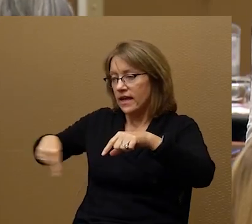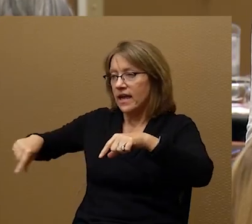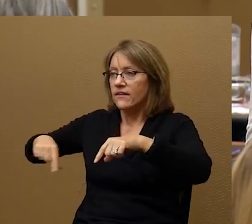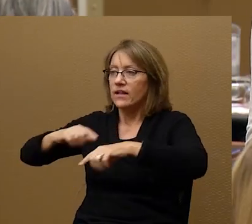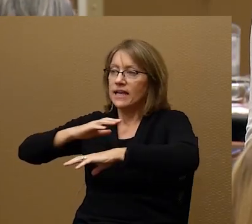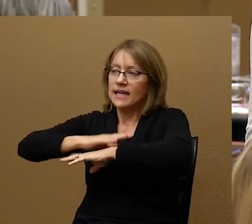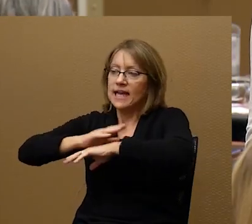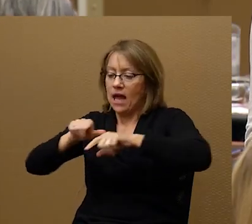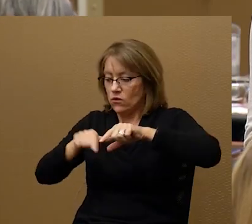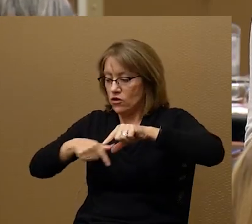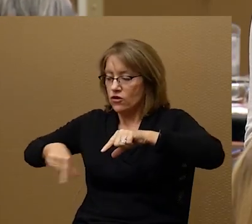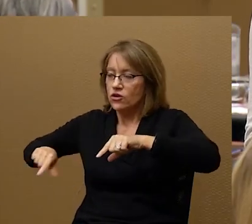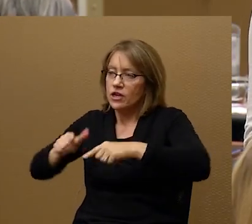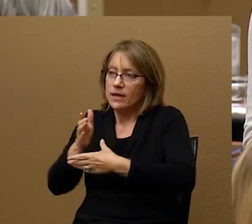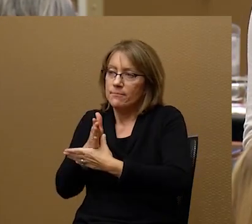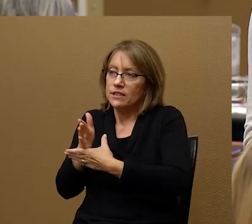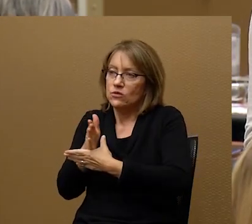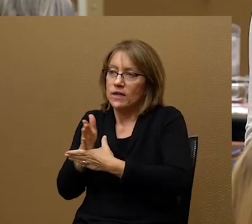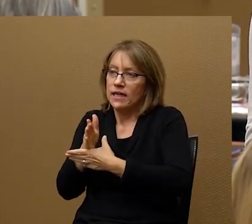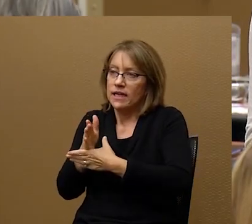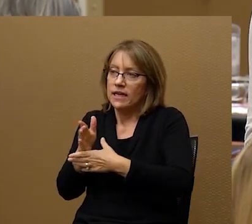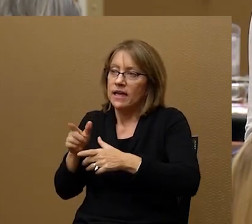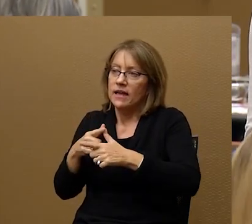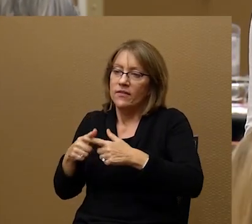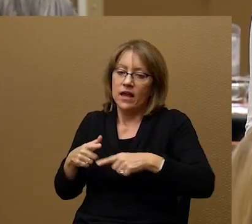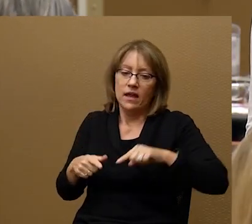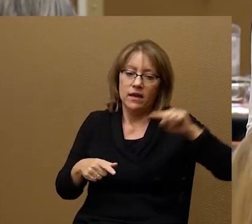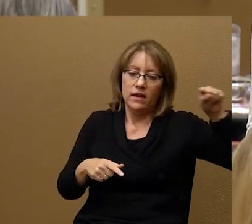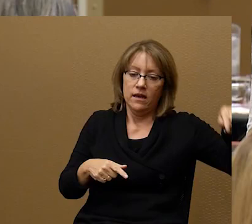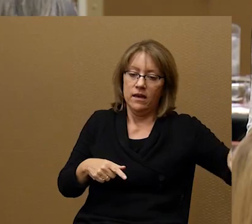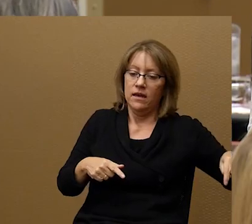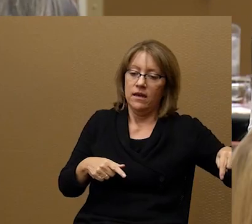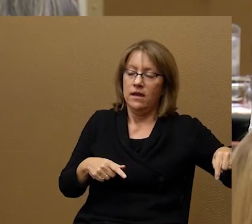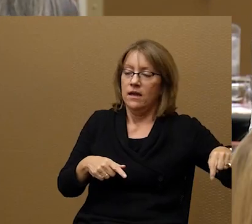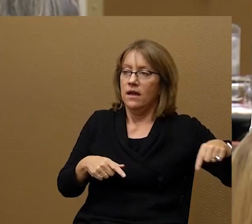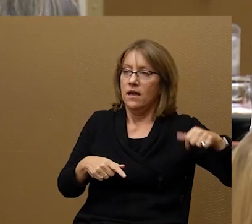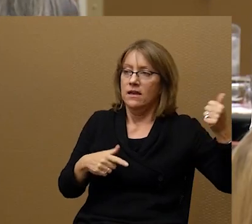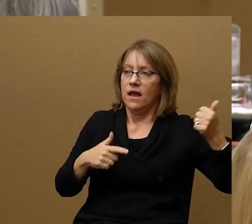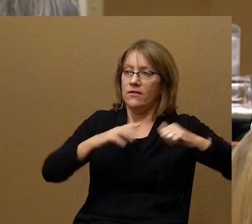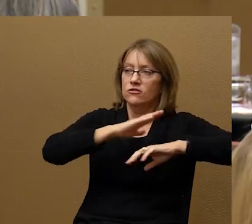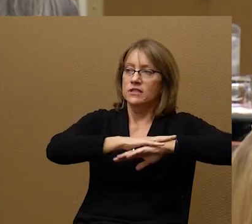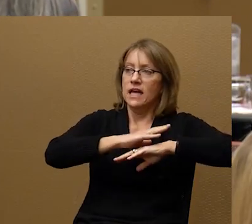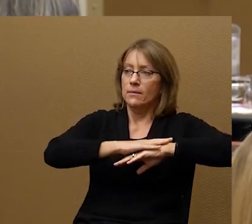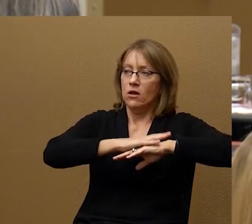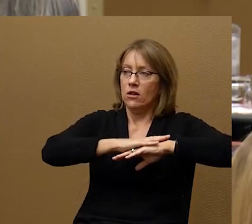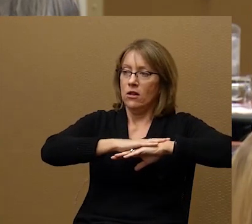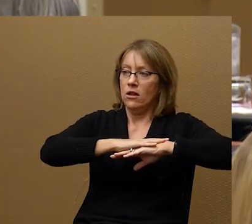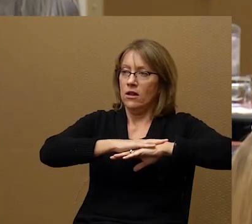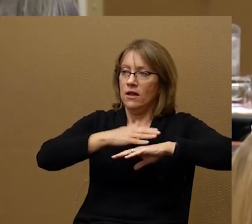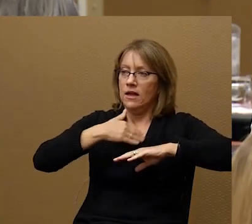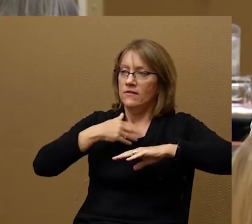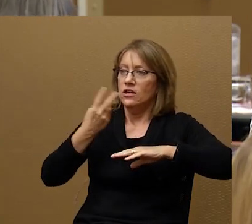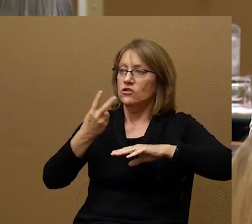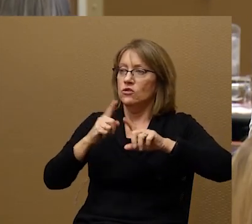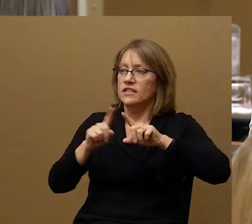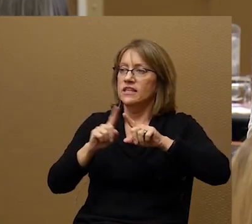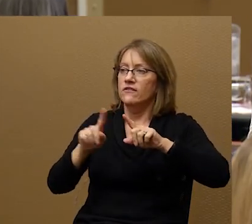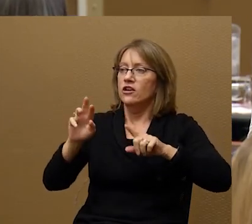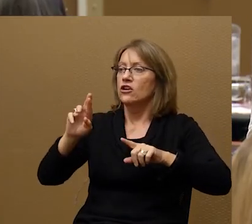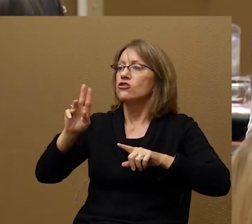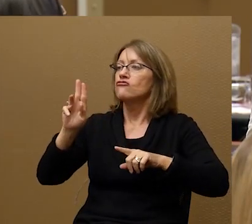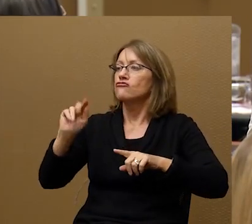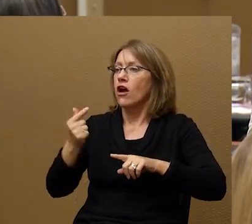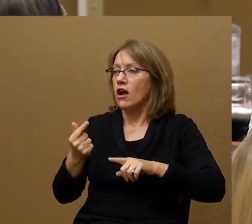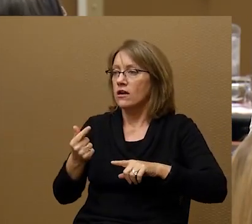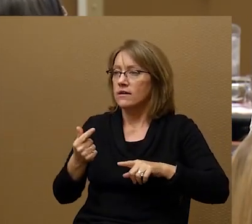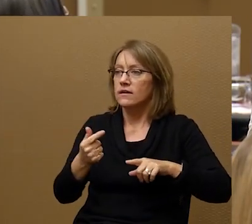So it's Yeah. like sandwiched in between, and then there's another table on the other side of the room, and I have two different rugs, one that we do typically